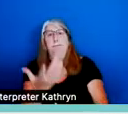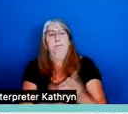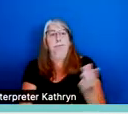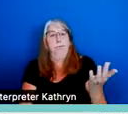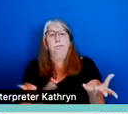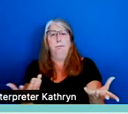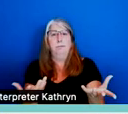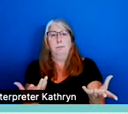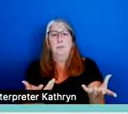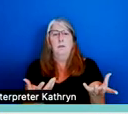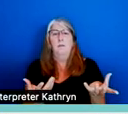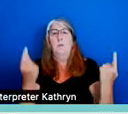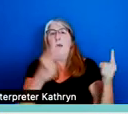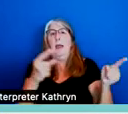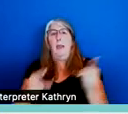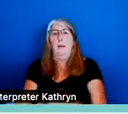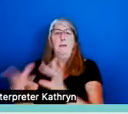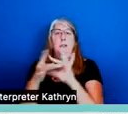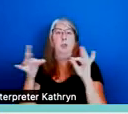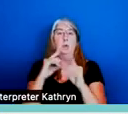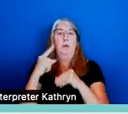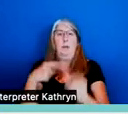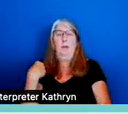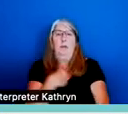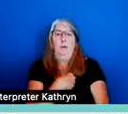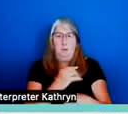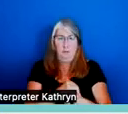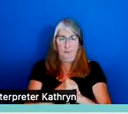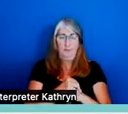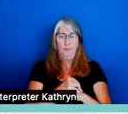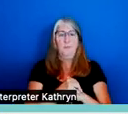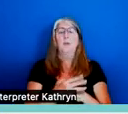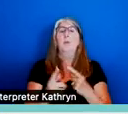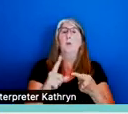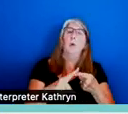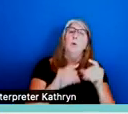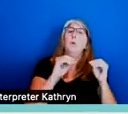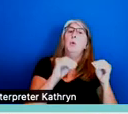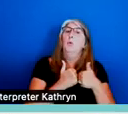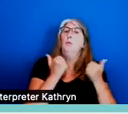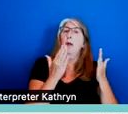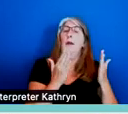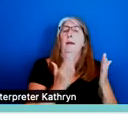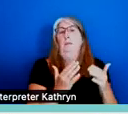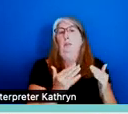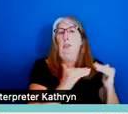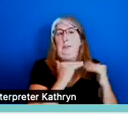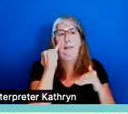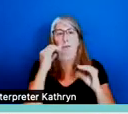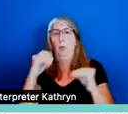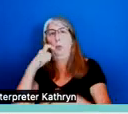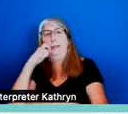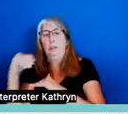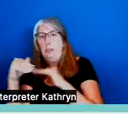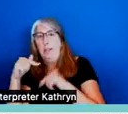oftentimes is shared about us. So in addition to no survivor justice without racial justice, this year we